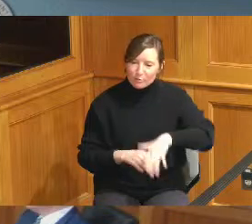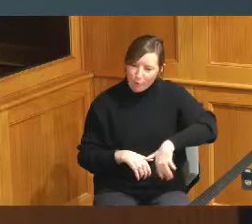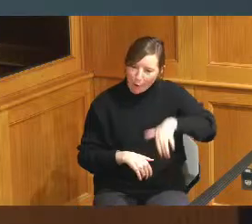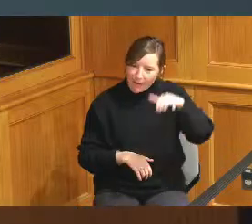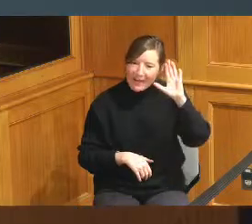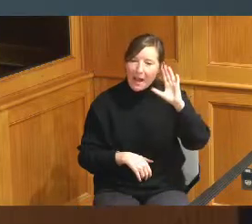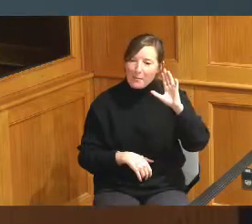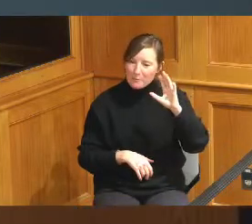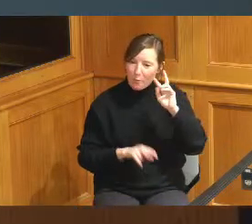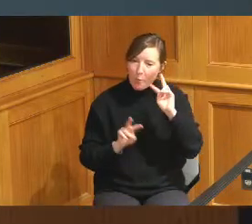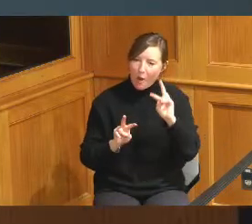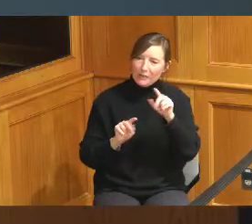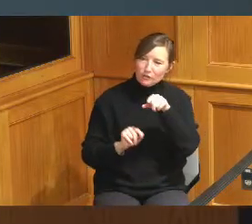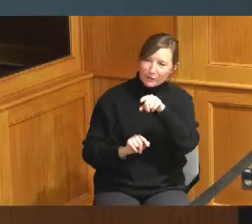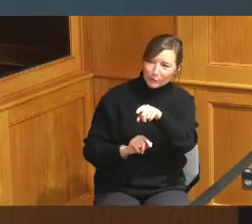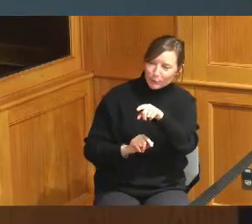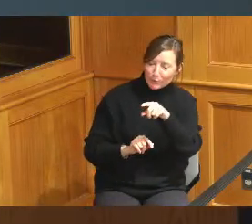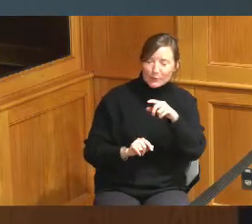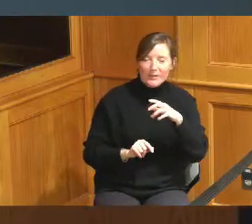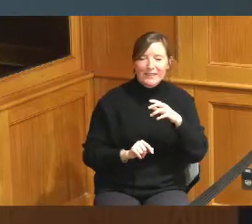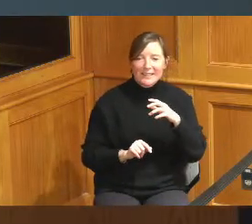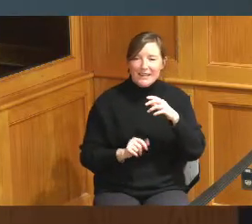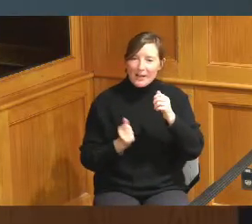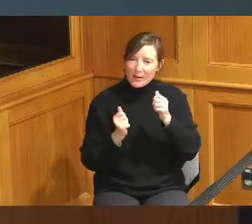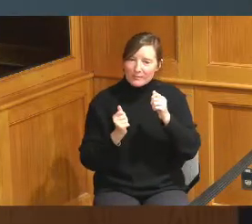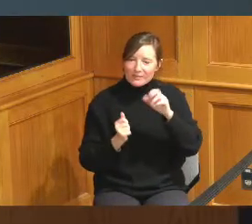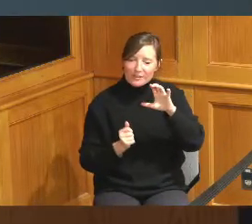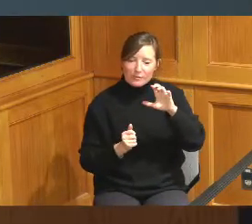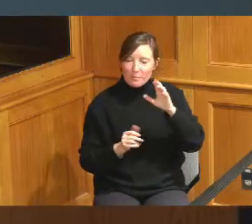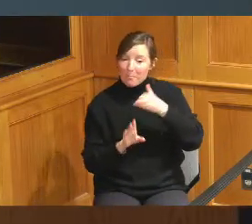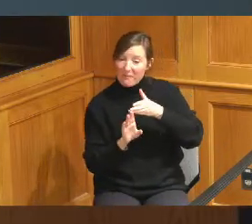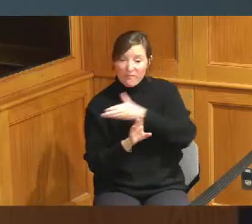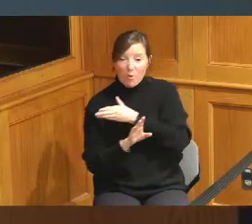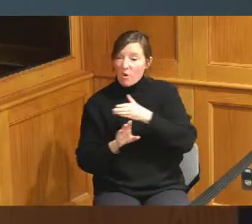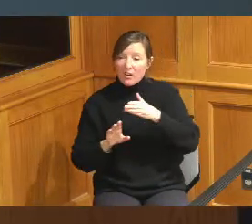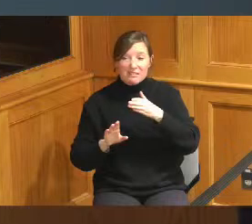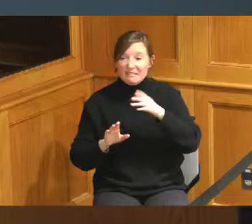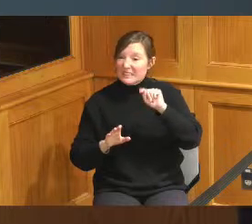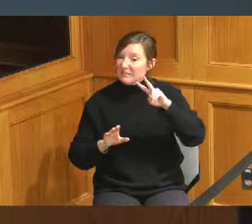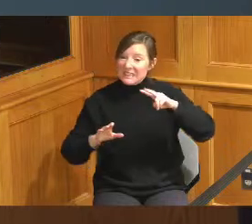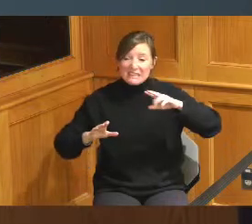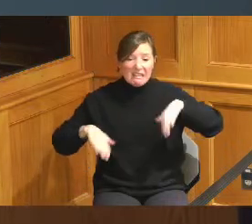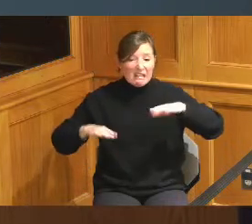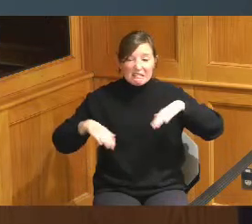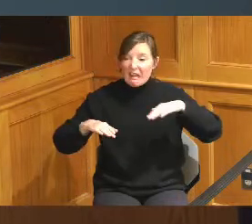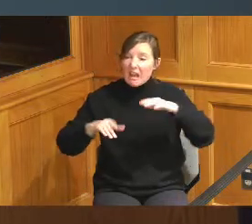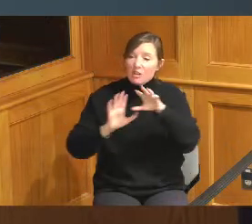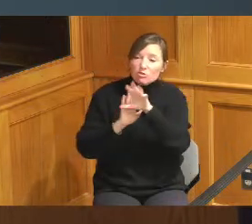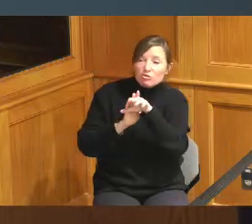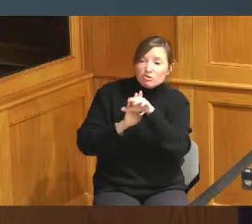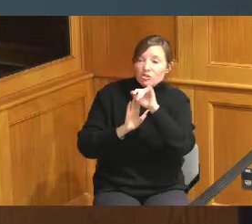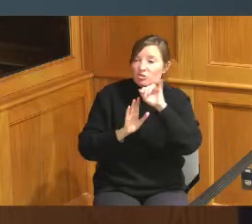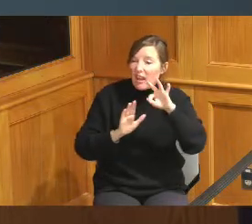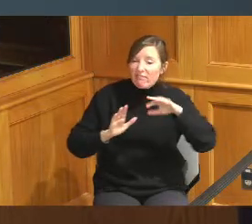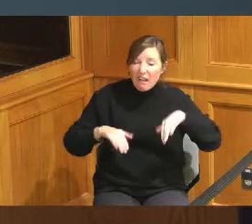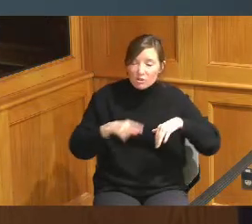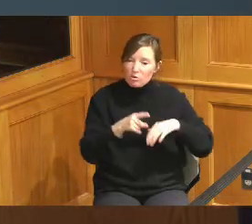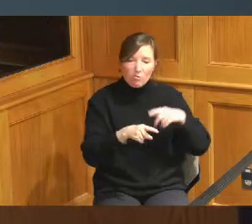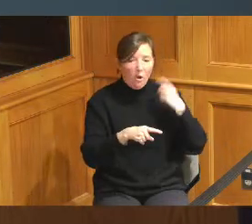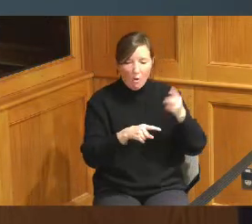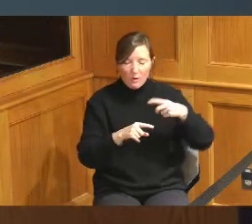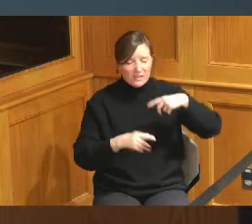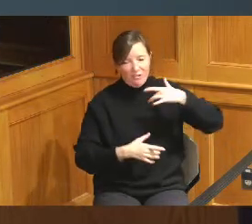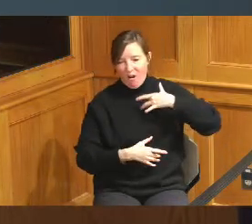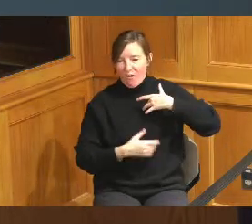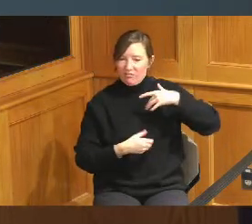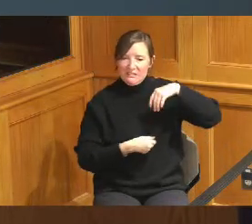you and grow with the chefs. Before we had the TV chefs, you were always a chef. But